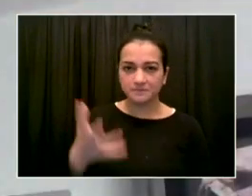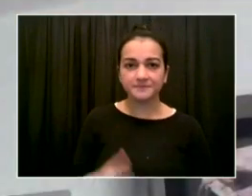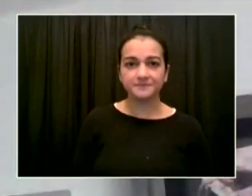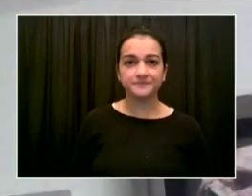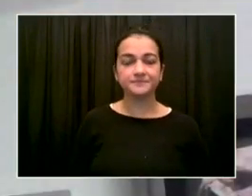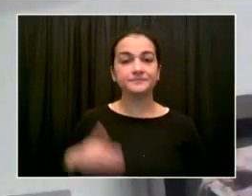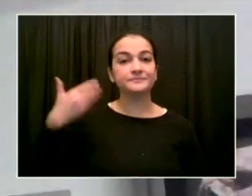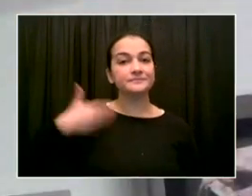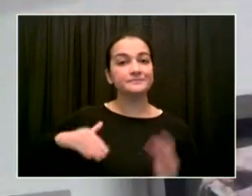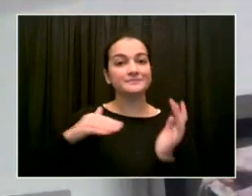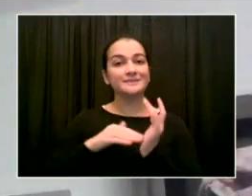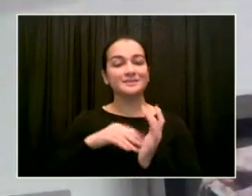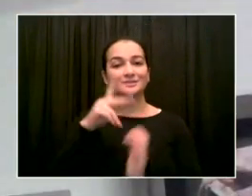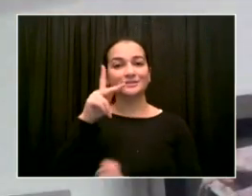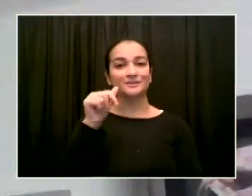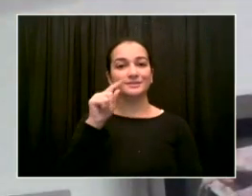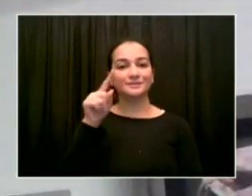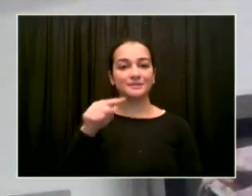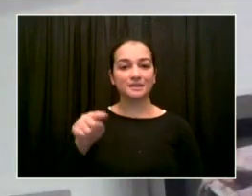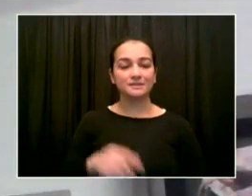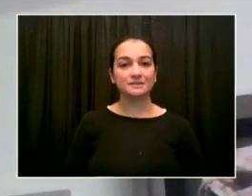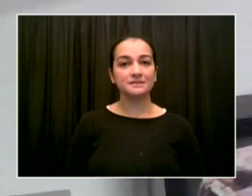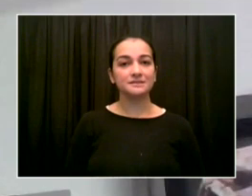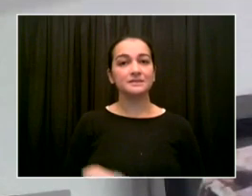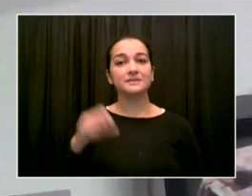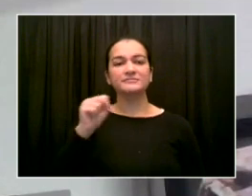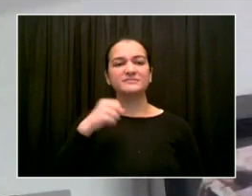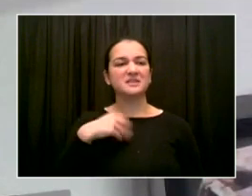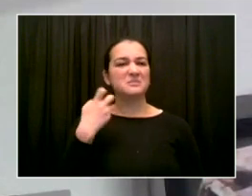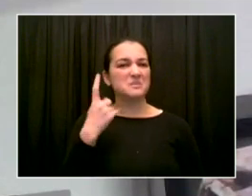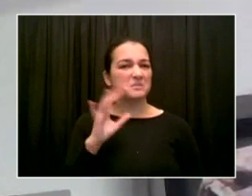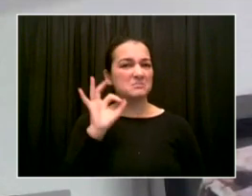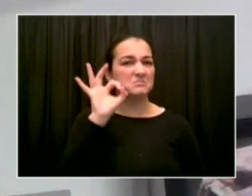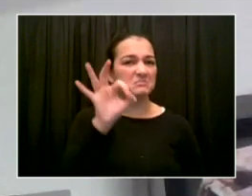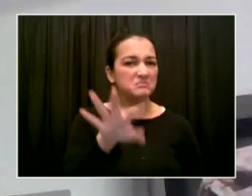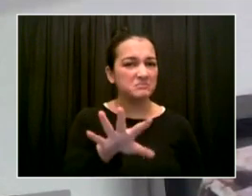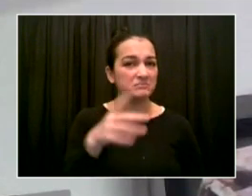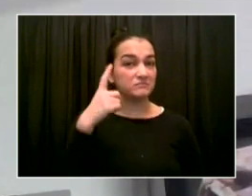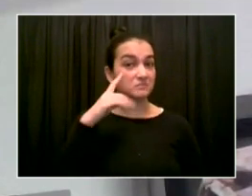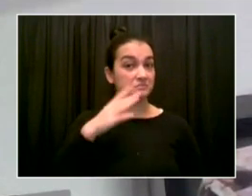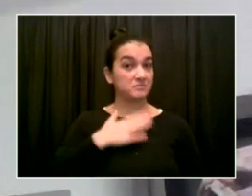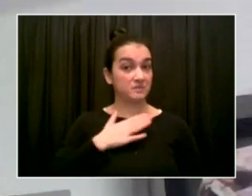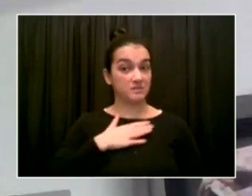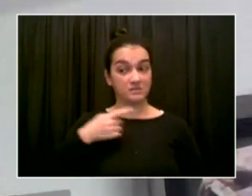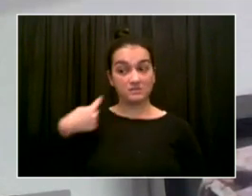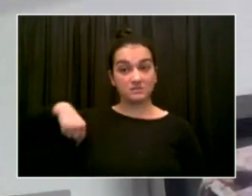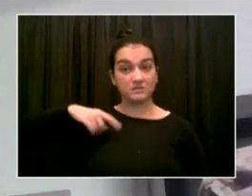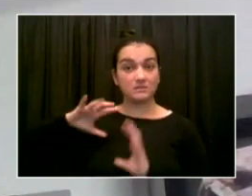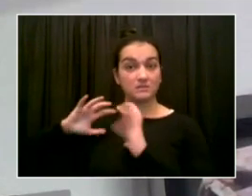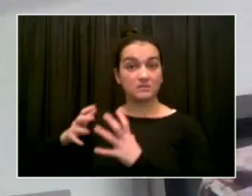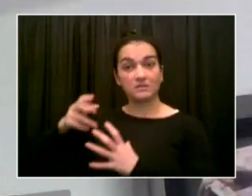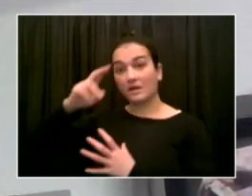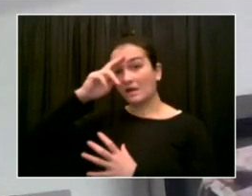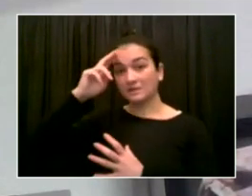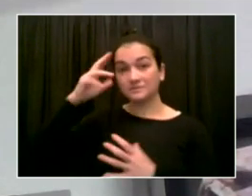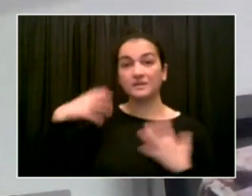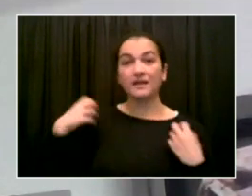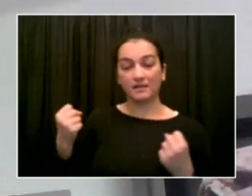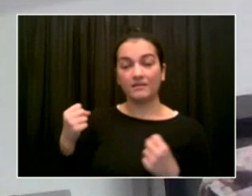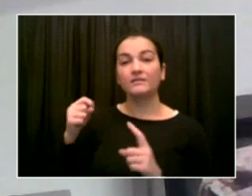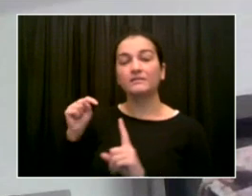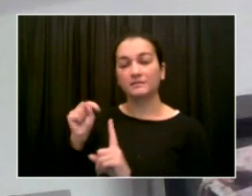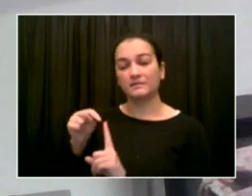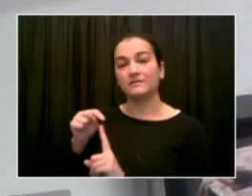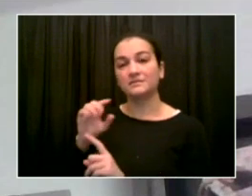anyone will meet at Health and Hospitals facilities, at our clinics, at our hospital, every person you will meet is fully vaccinated. We